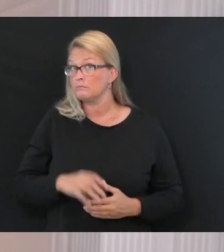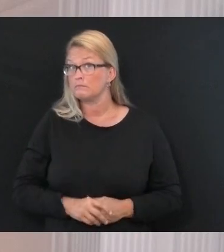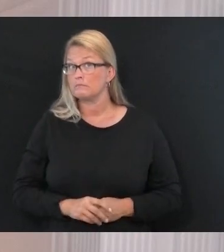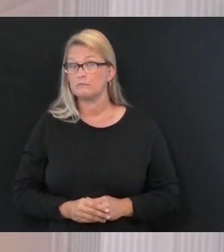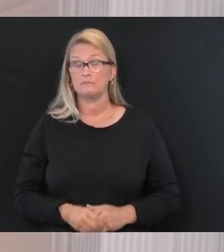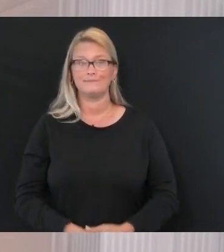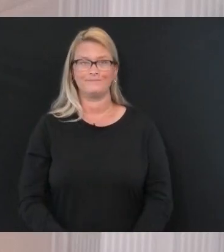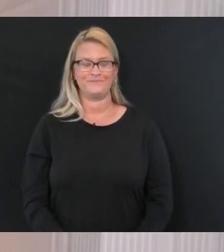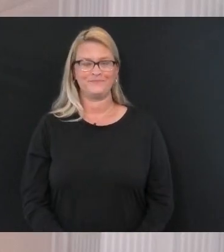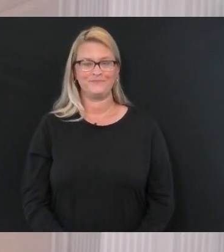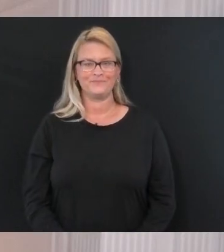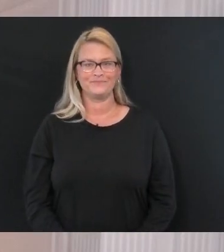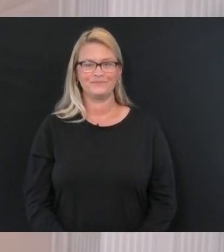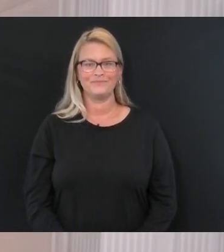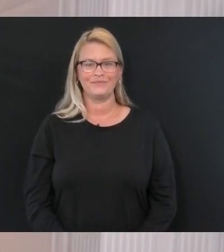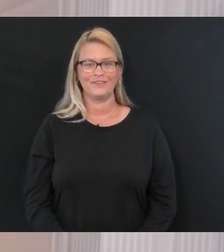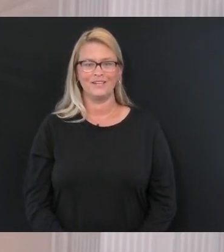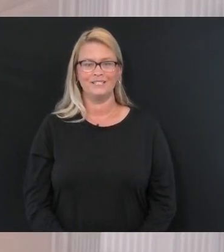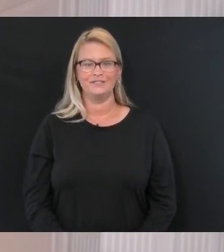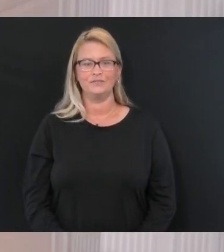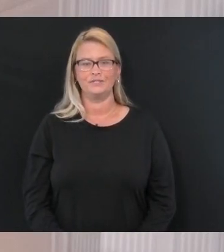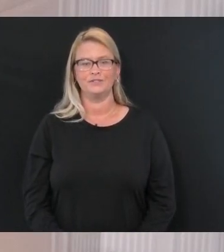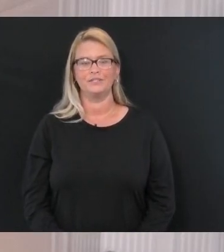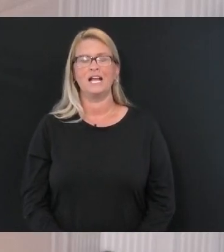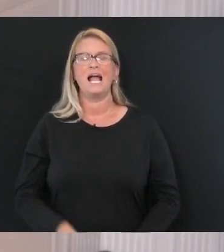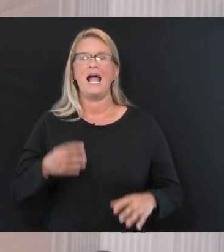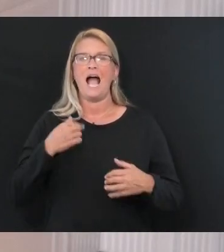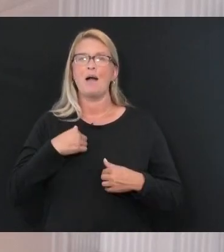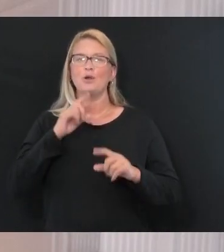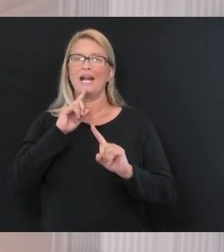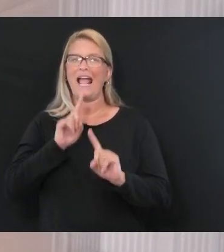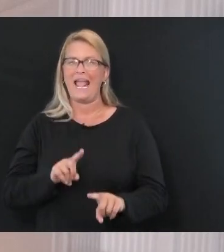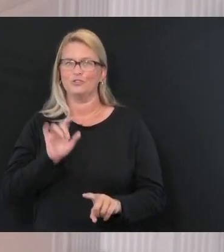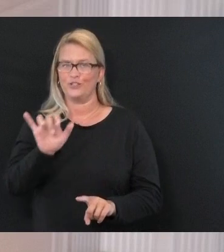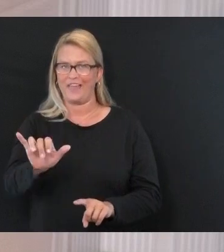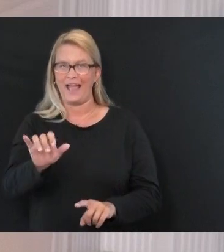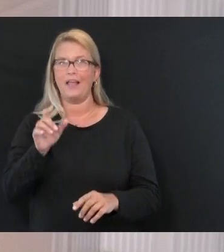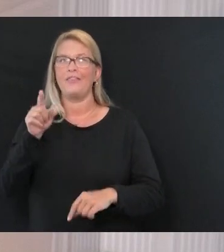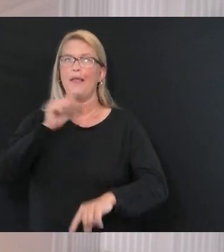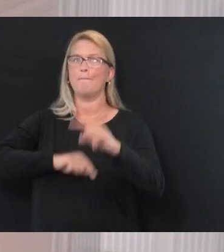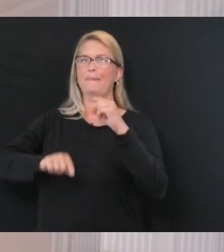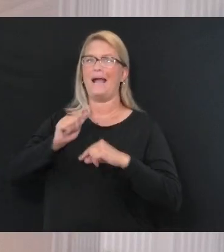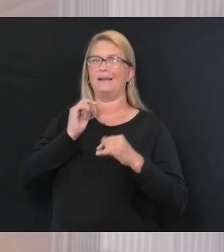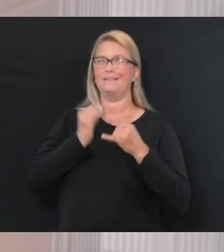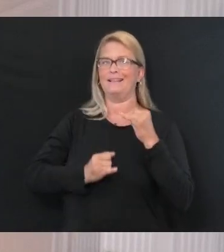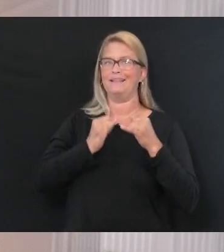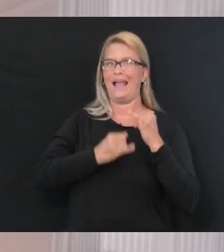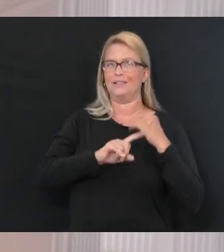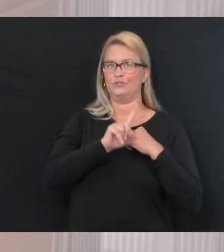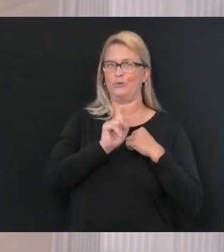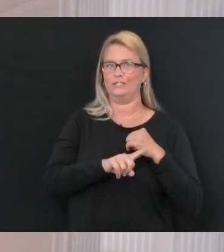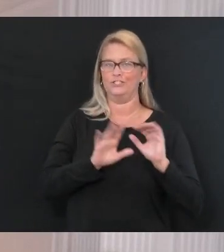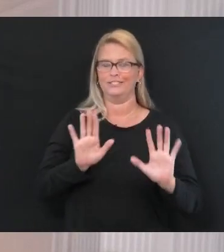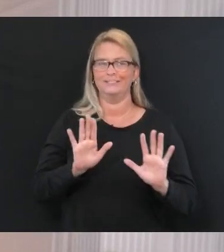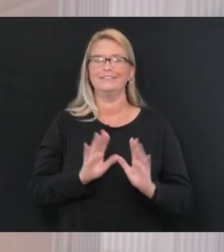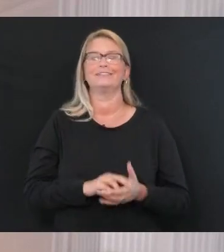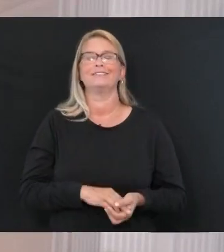Okay, I'll answer that real quick, and then I'm going to come back to Dr. Marsh on the last question. He wanted to add one thing to the last